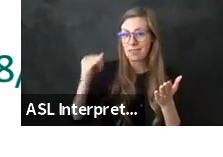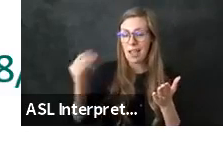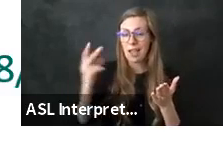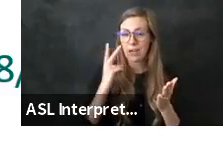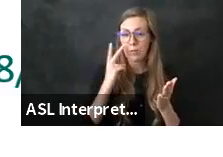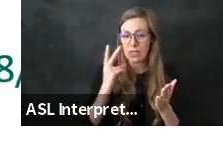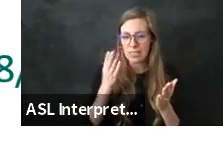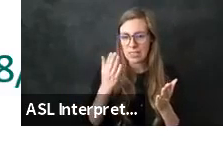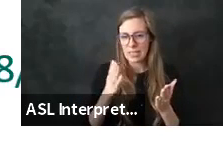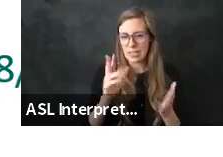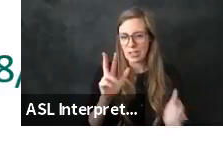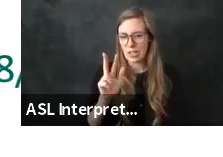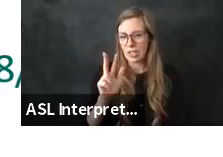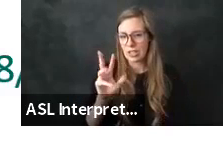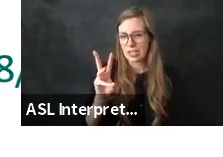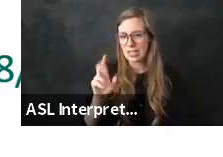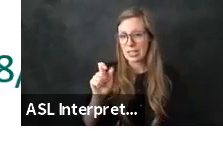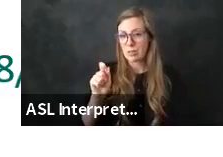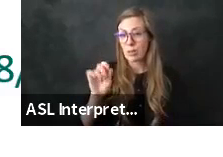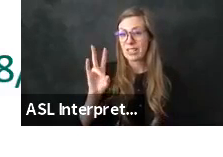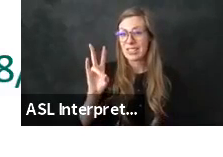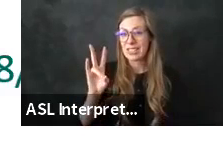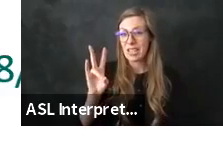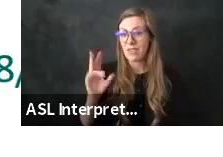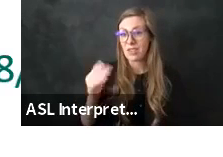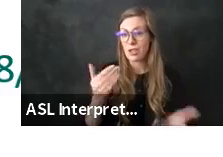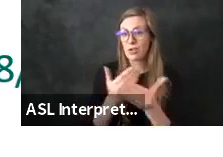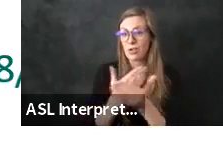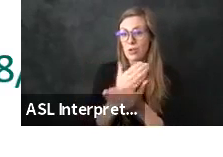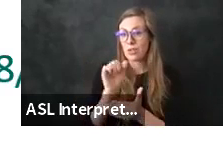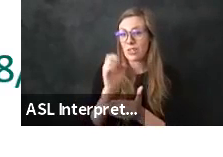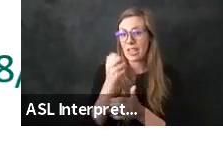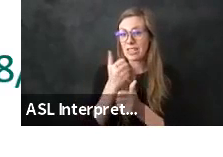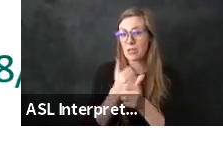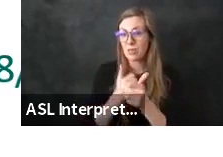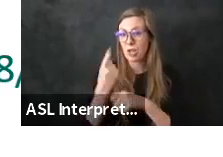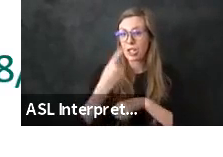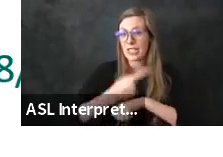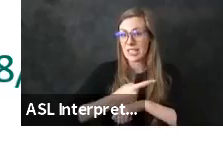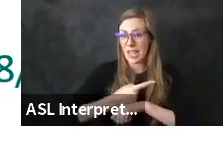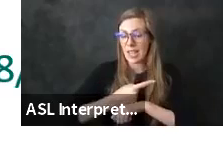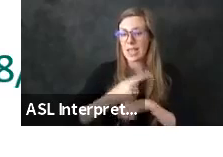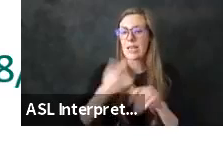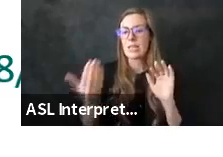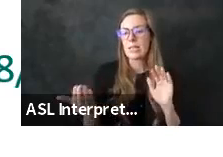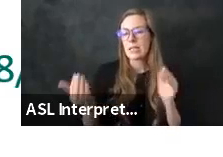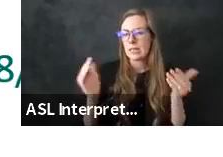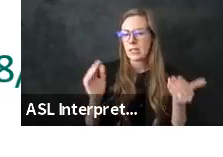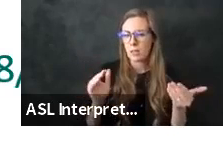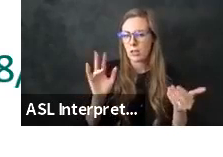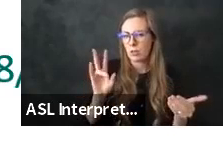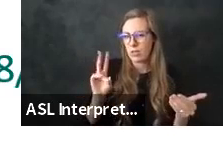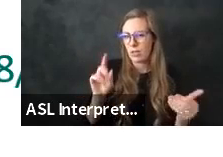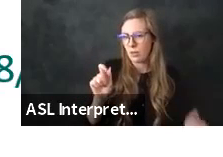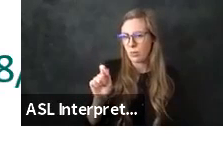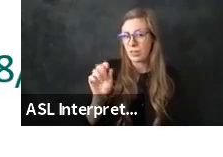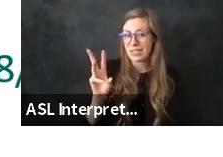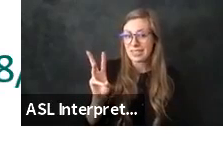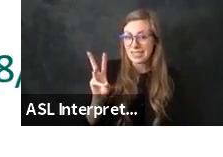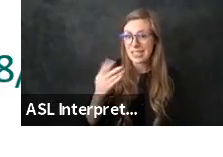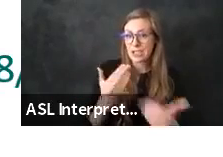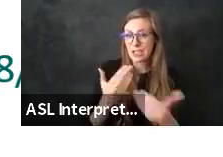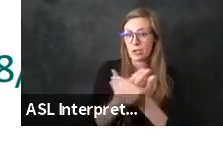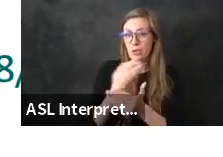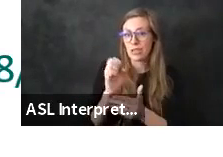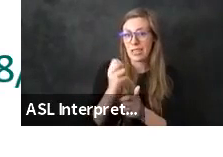at 36.7 new cases per 100,000 per day, as compared to 7.6 new cases